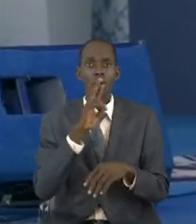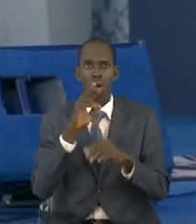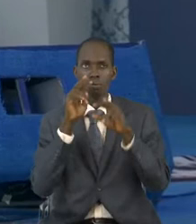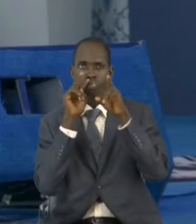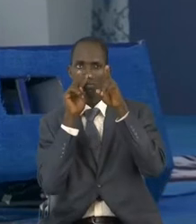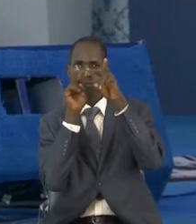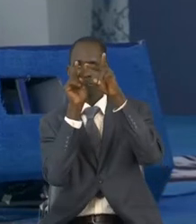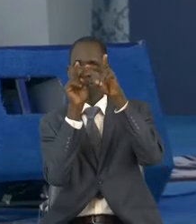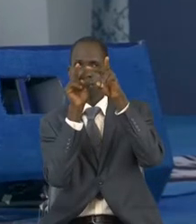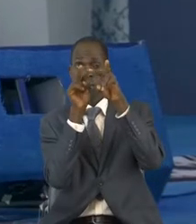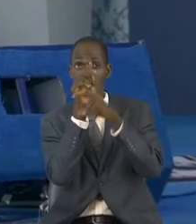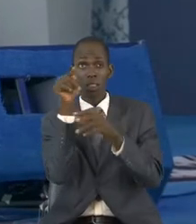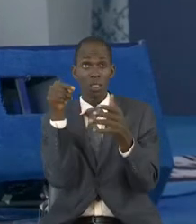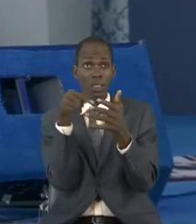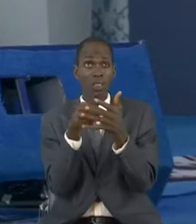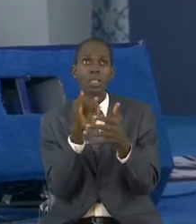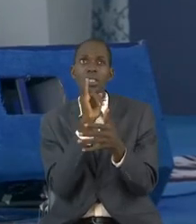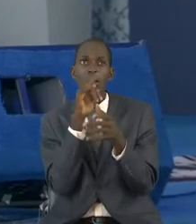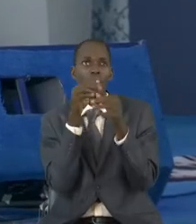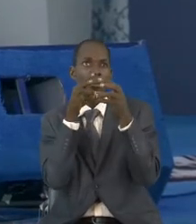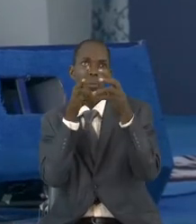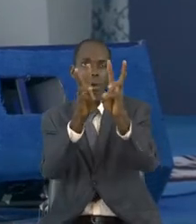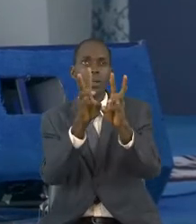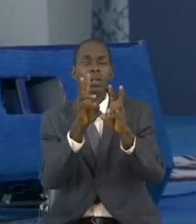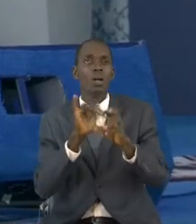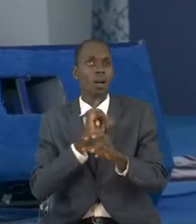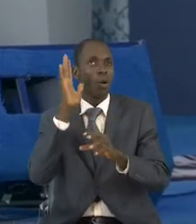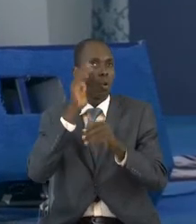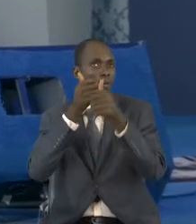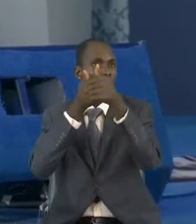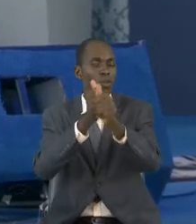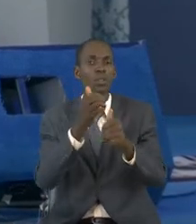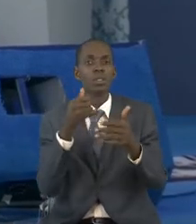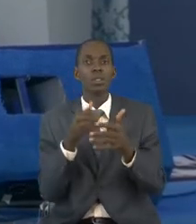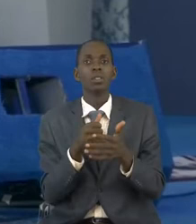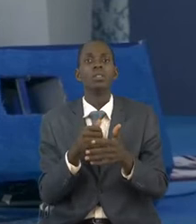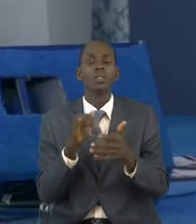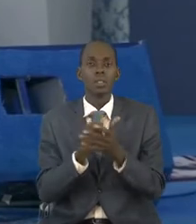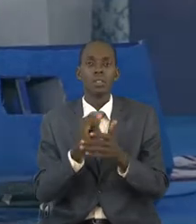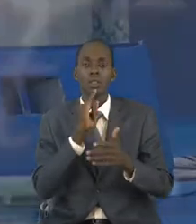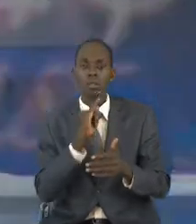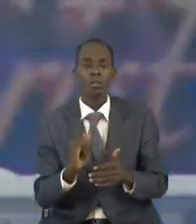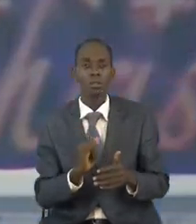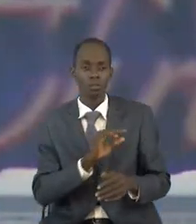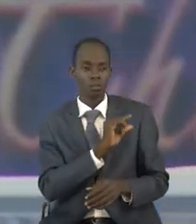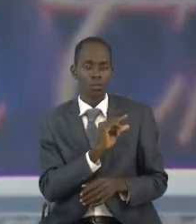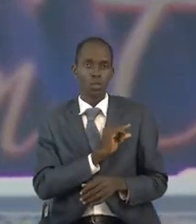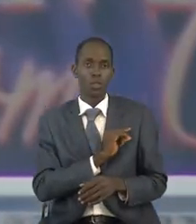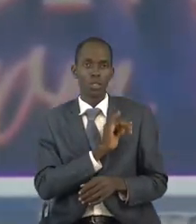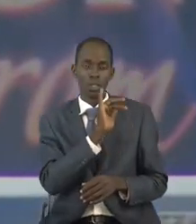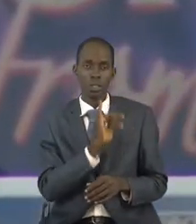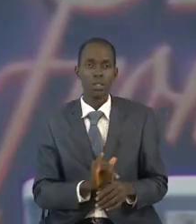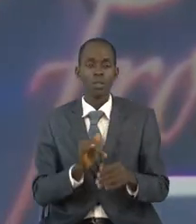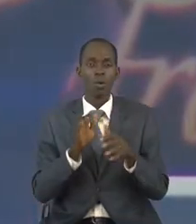saying, this is the way I'm going to walk there, in conscientiously walking in